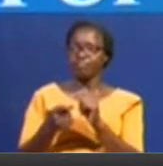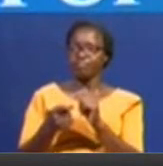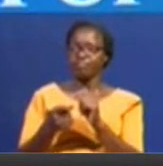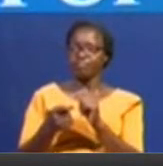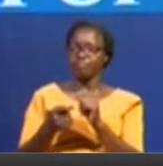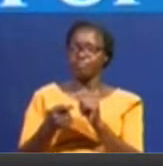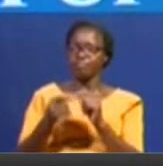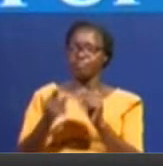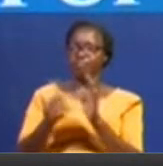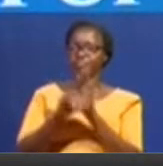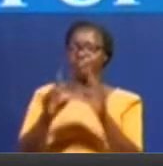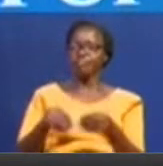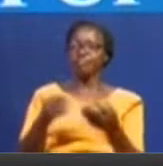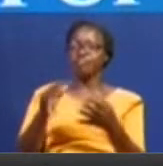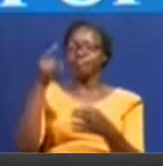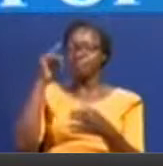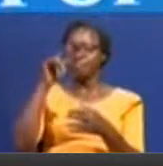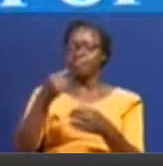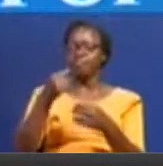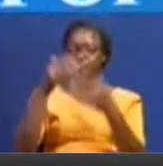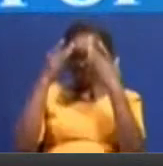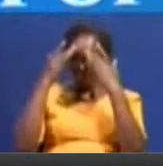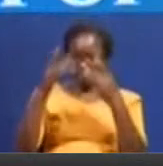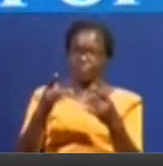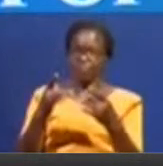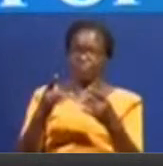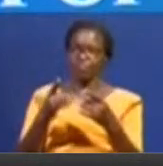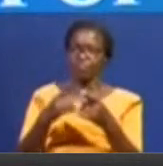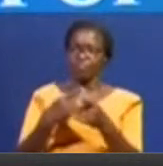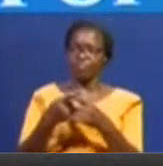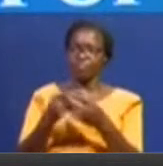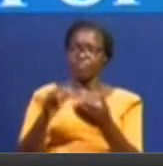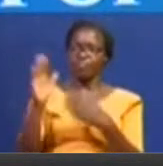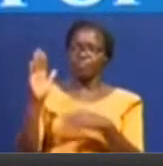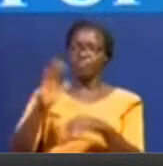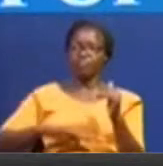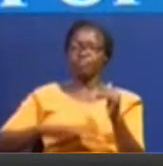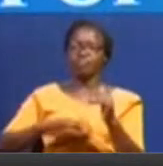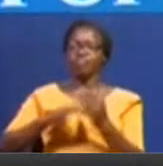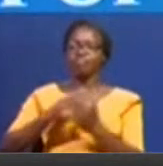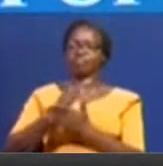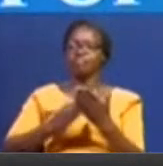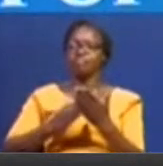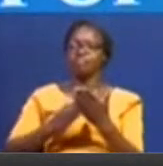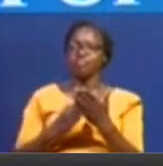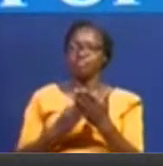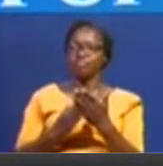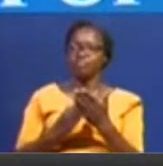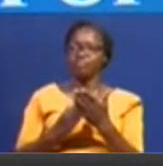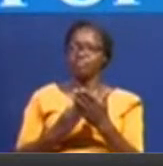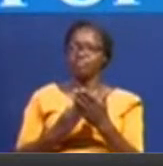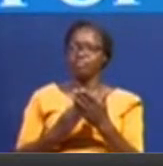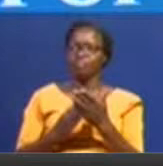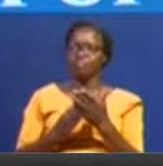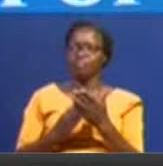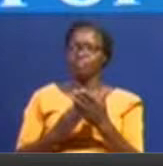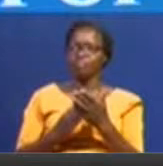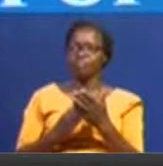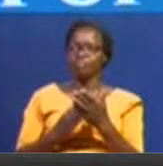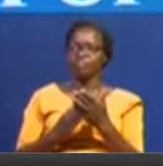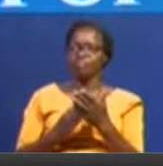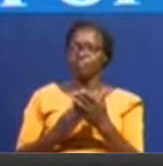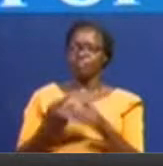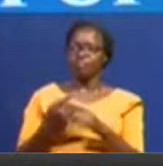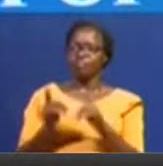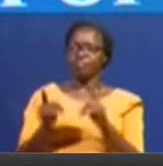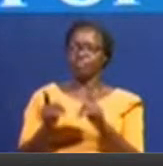the law provides that for you to make a decision, it should be more than half, that is 4 out of 7. But in terms